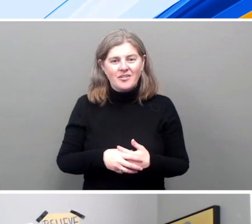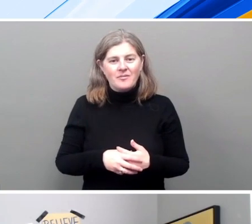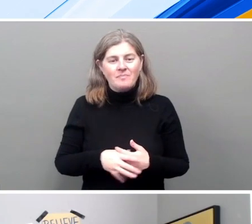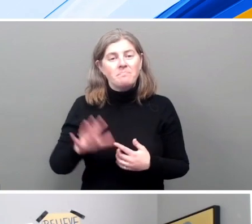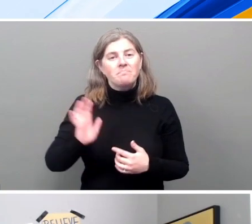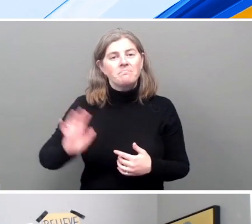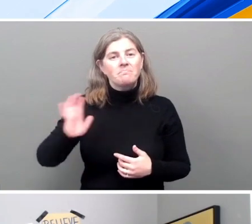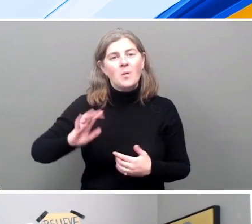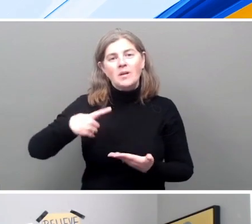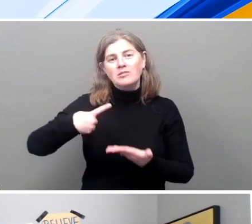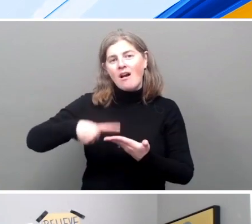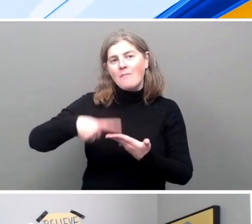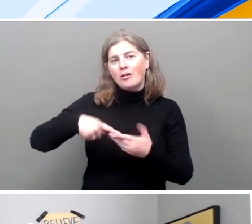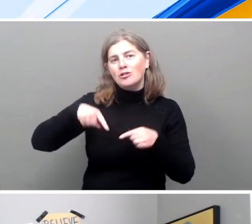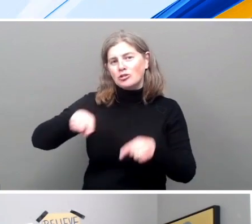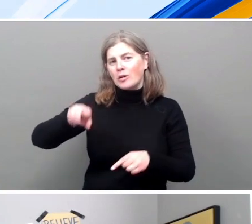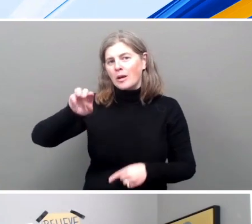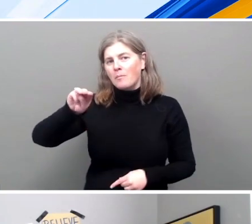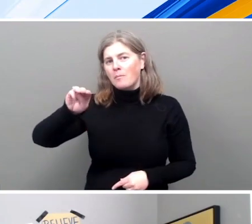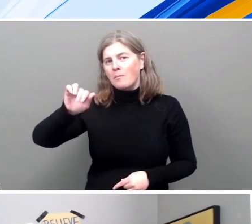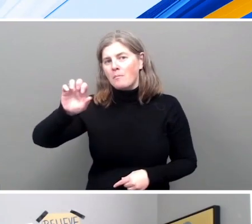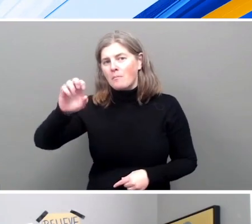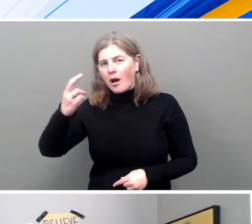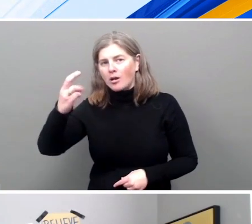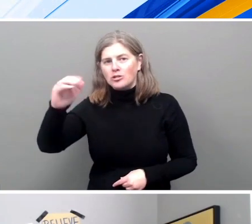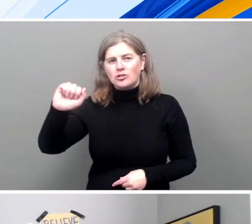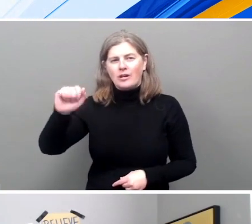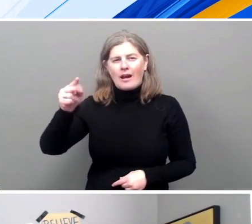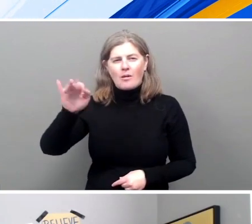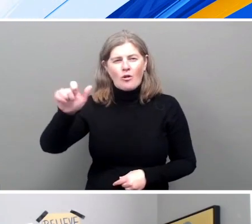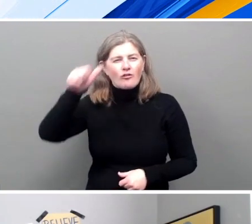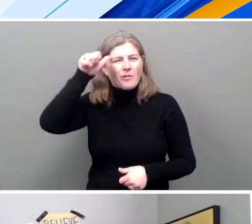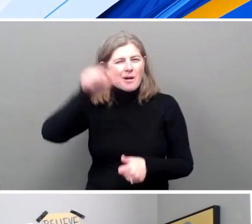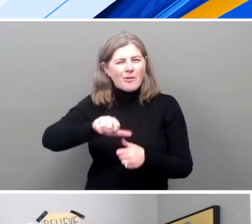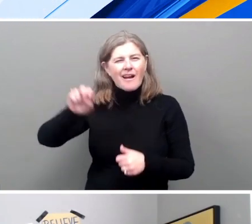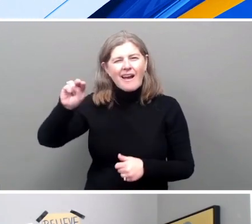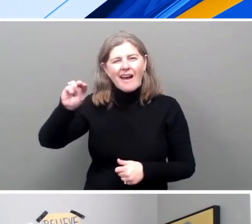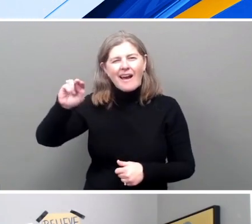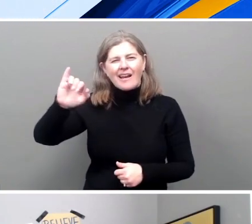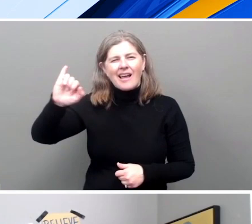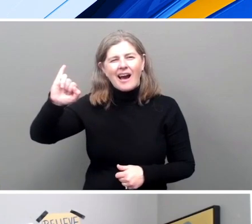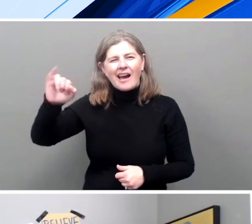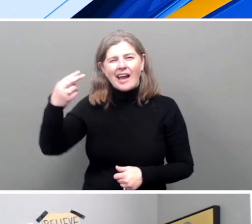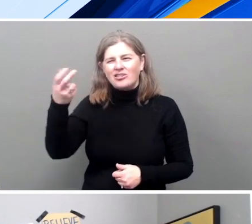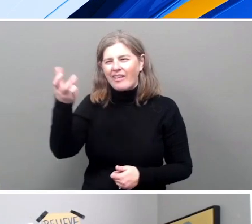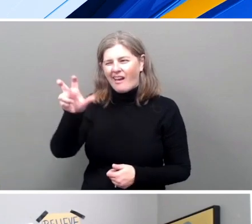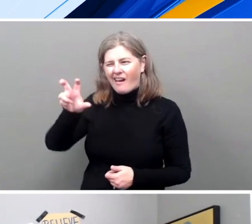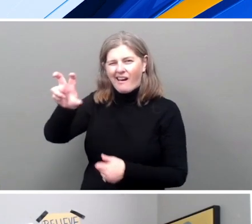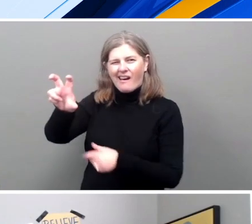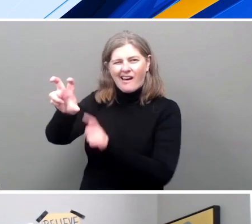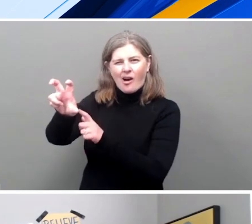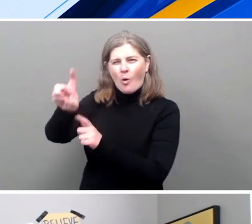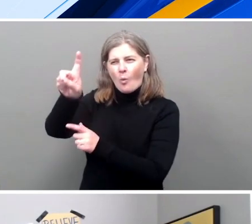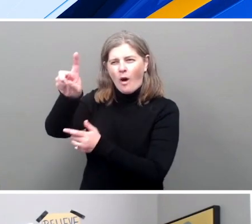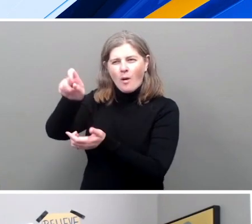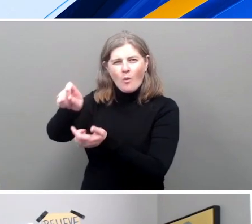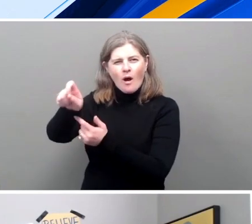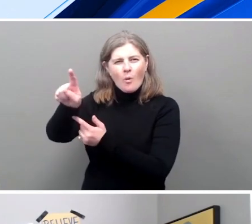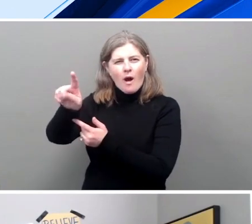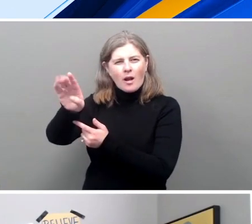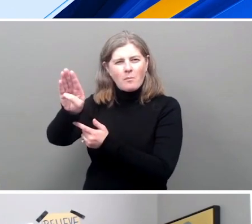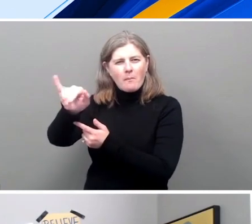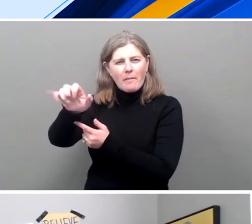talking about this a lot in March and April, and you remember the NIH allocated something like $1.1 billion, it was